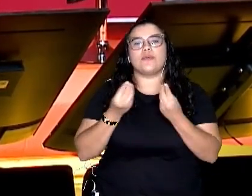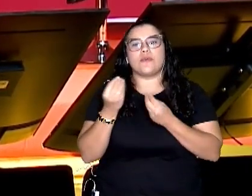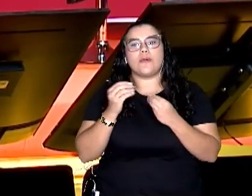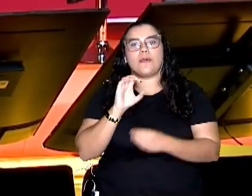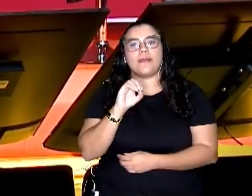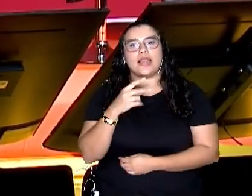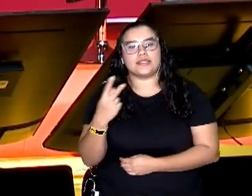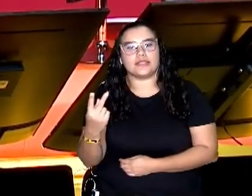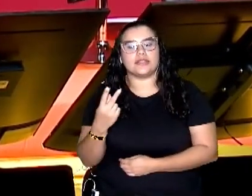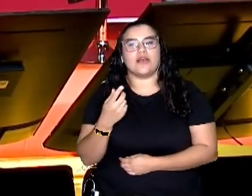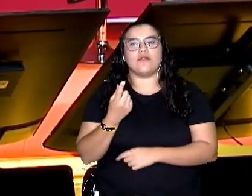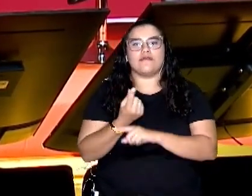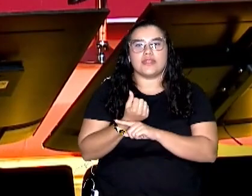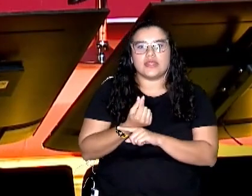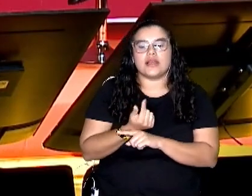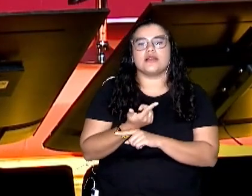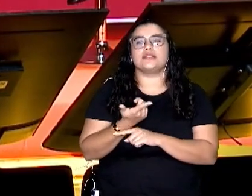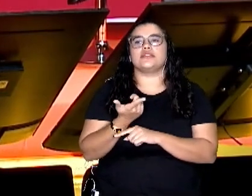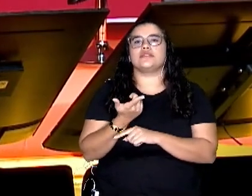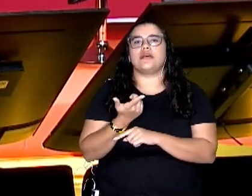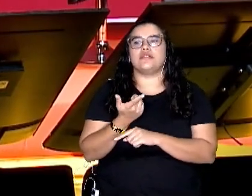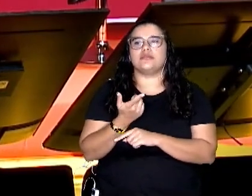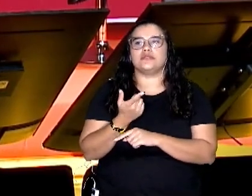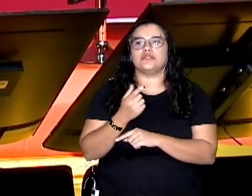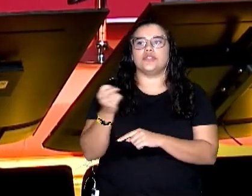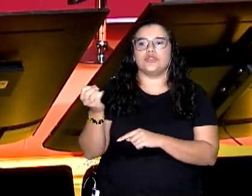the new rules?